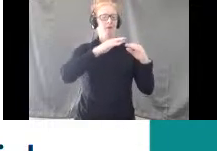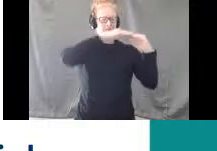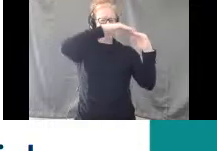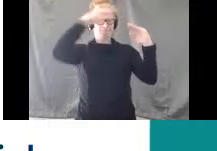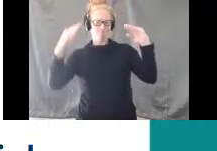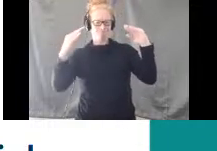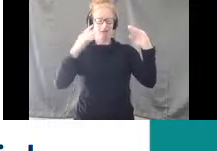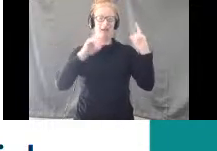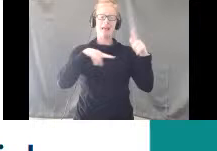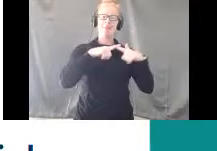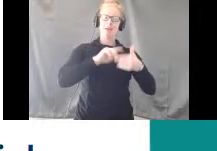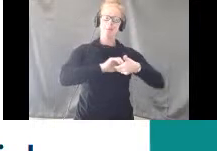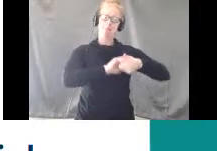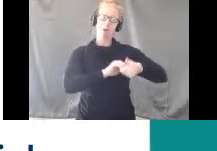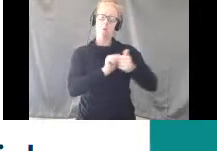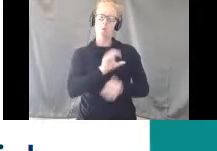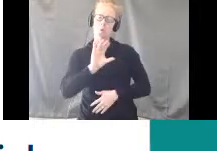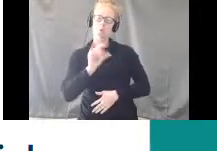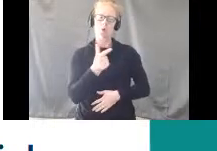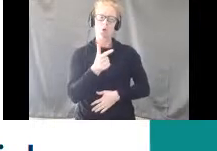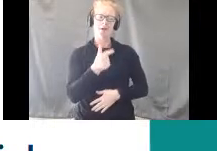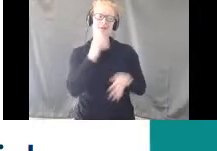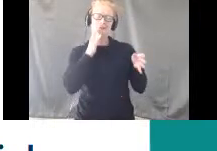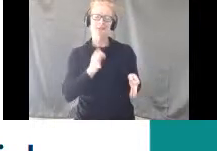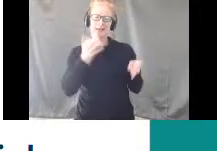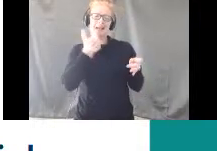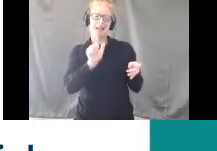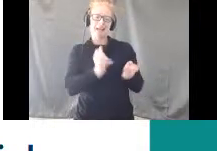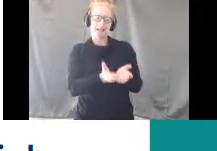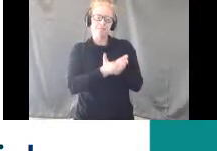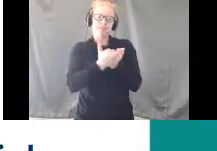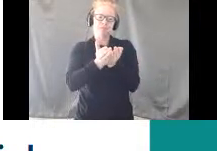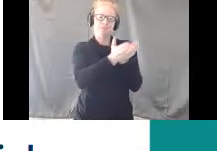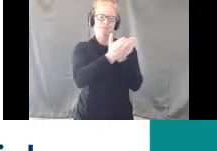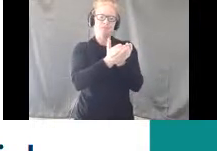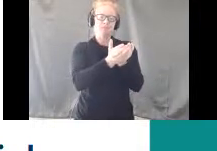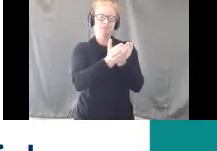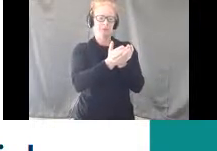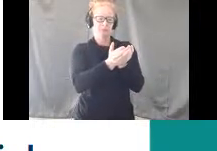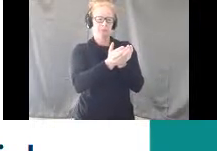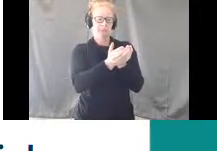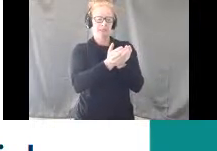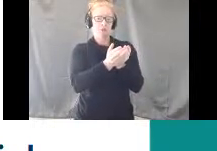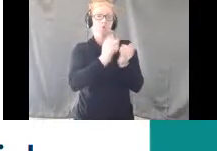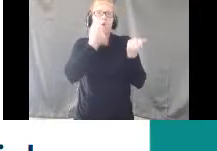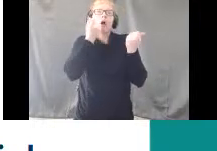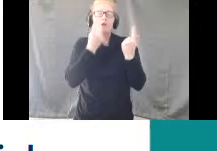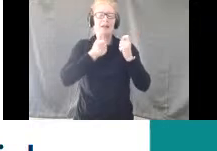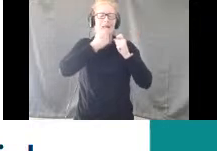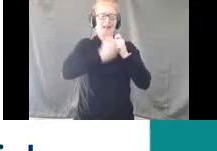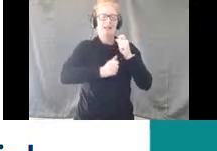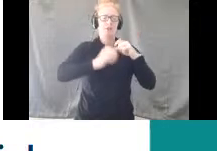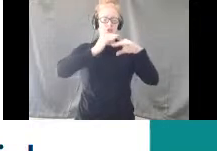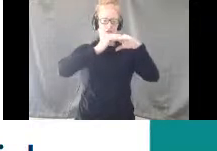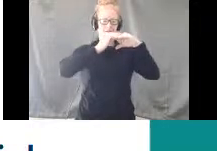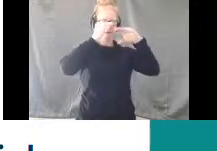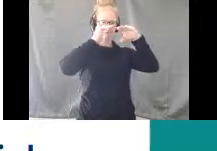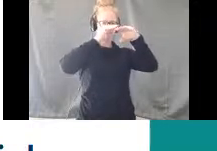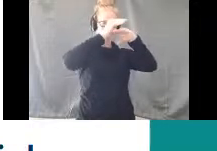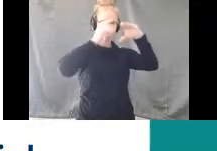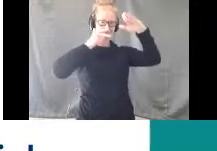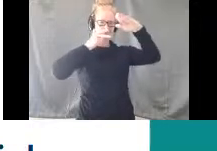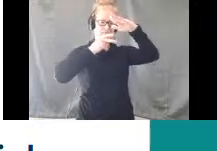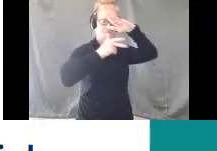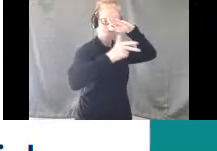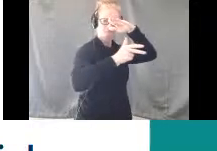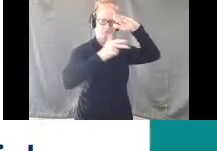Coast Guard to help identify vessels that transit under the bridge to understand the actual height of clearance they needed as they transited under the